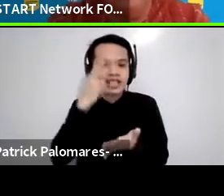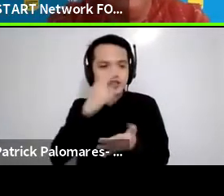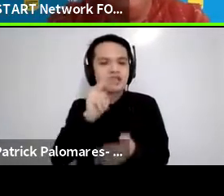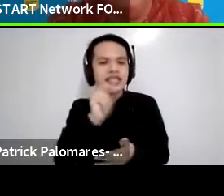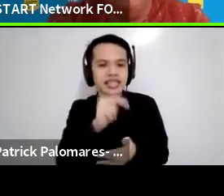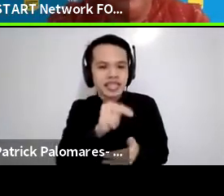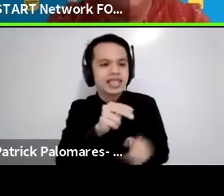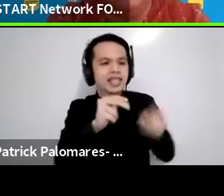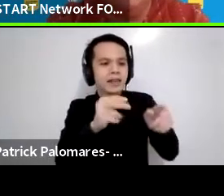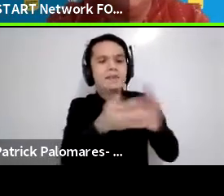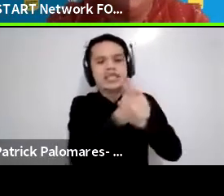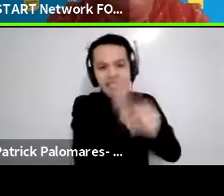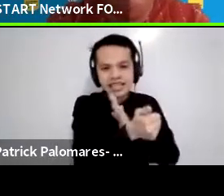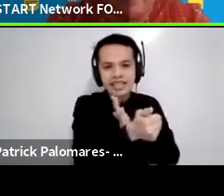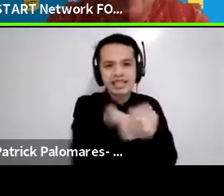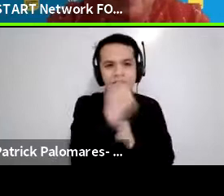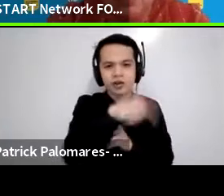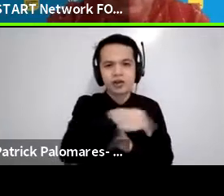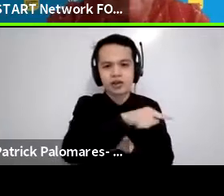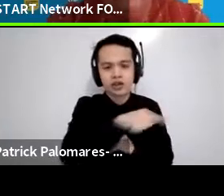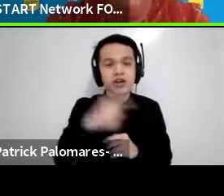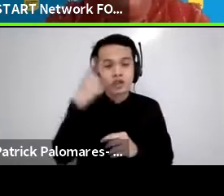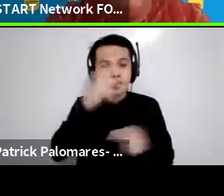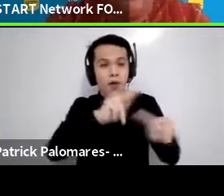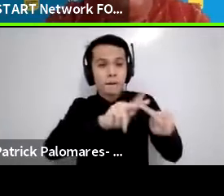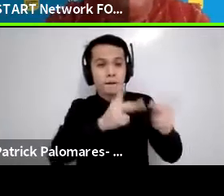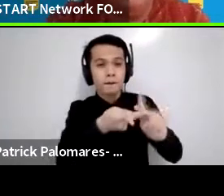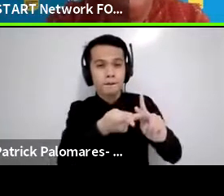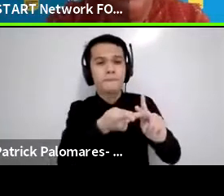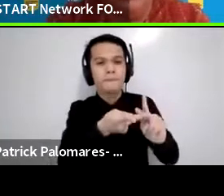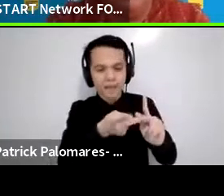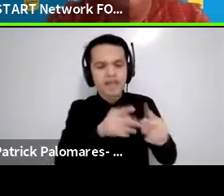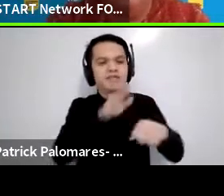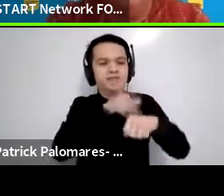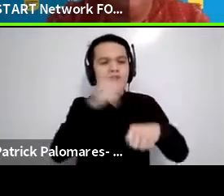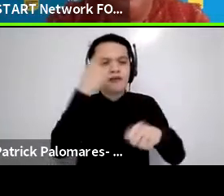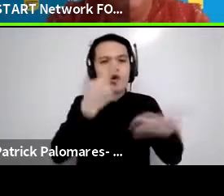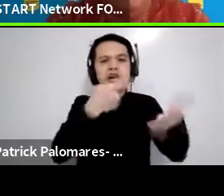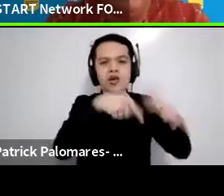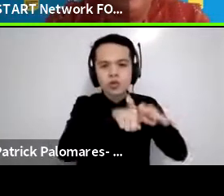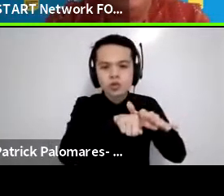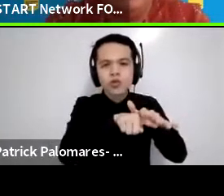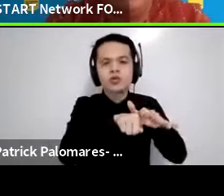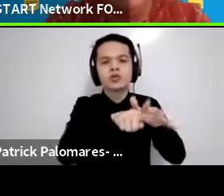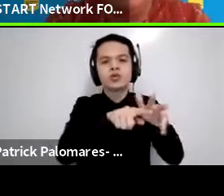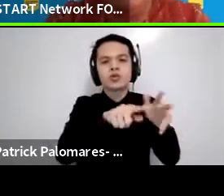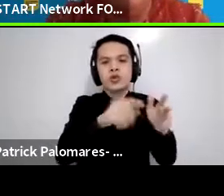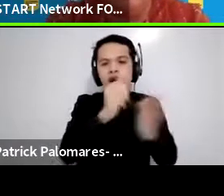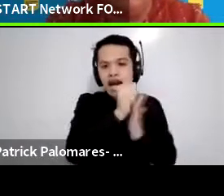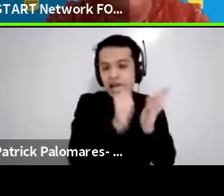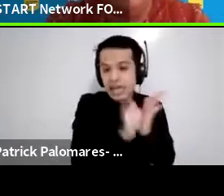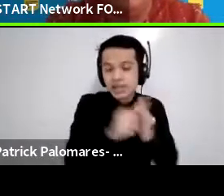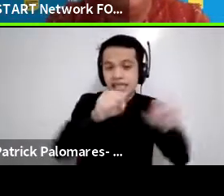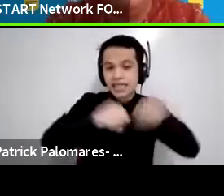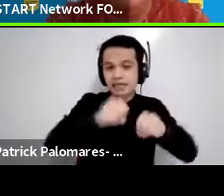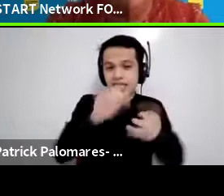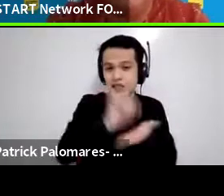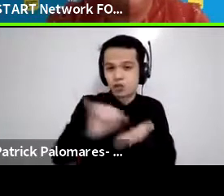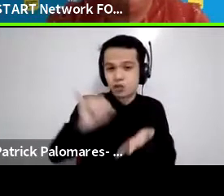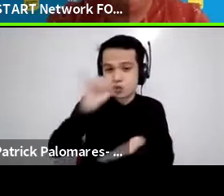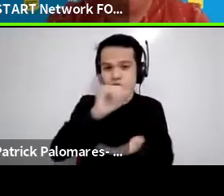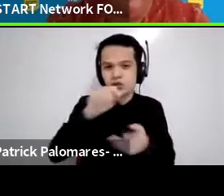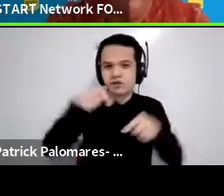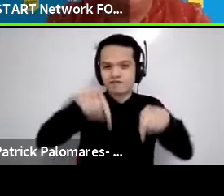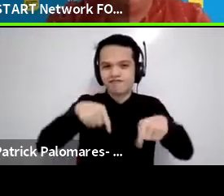technical expertise to do that. So in the name of partnership, we call on the inclusion of academic and scientific institutions in